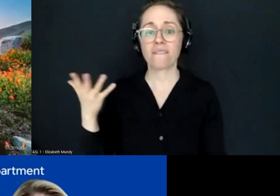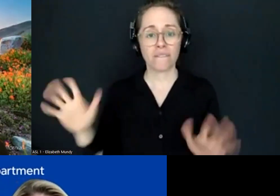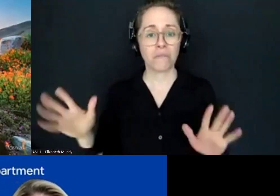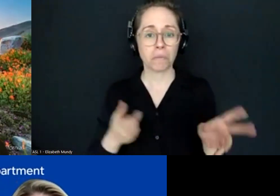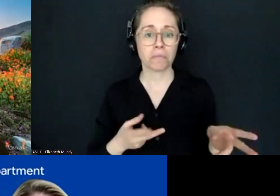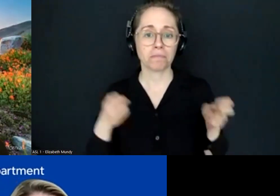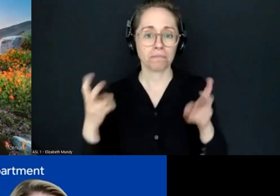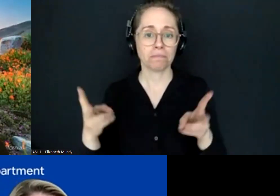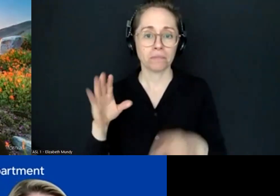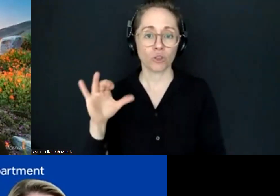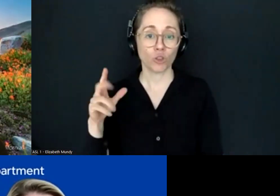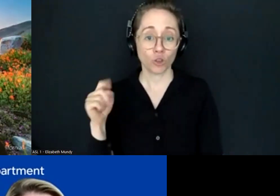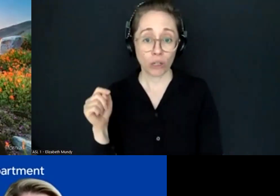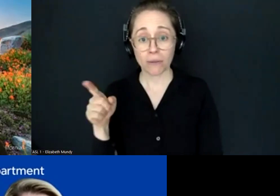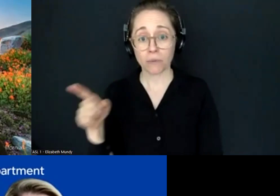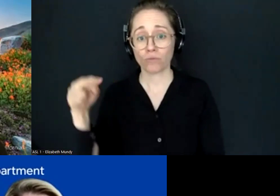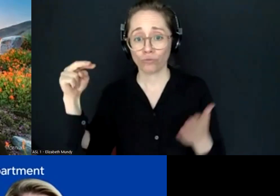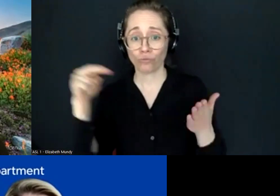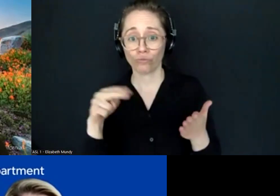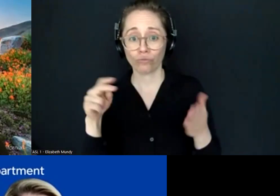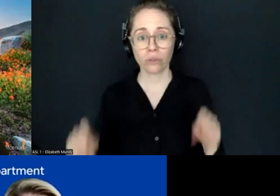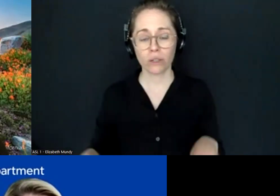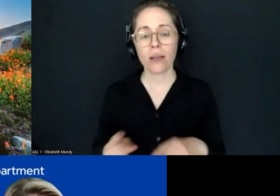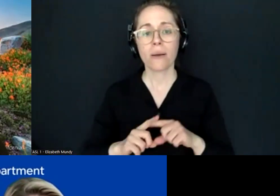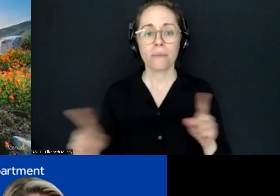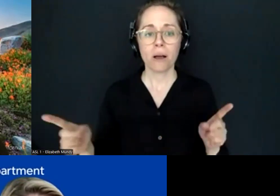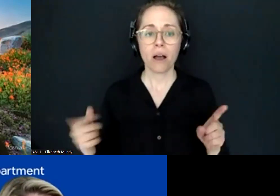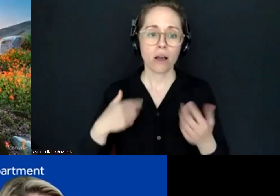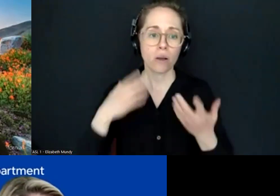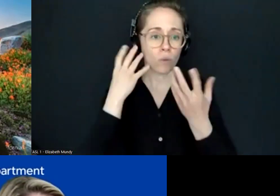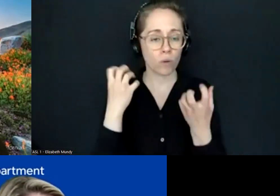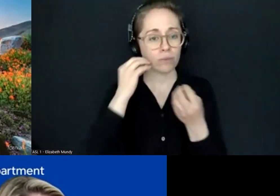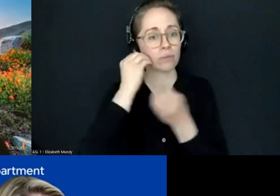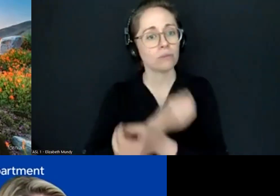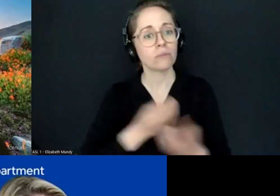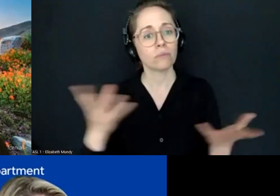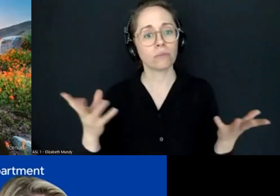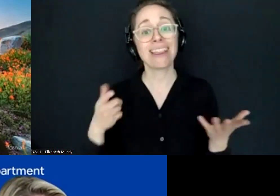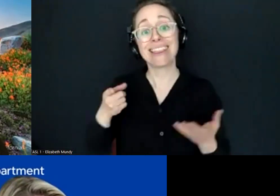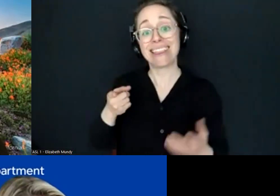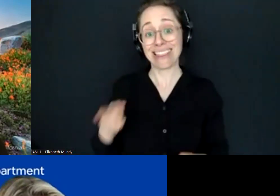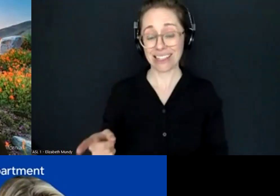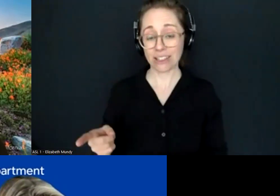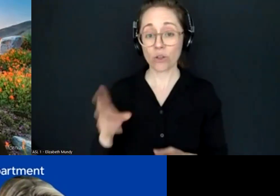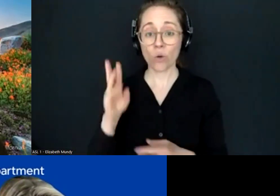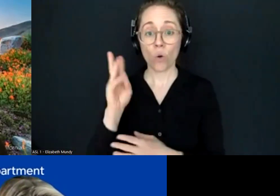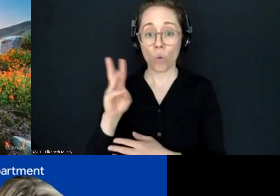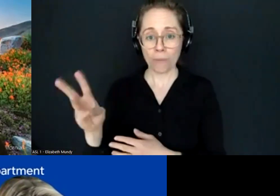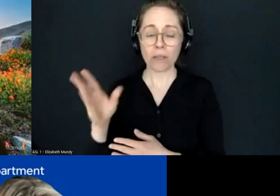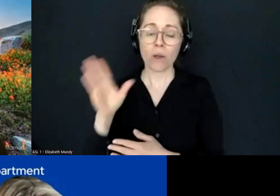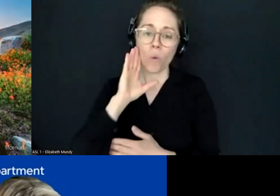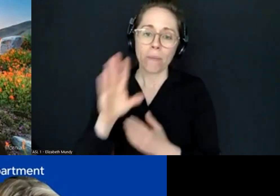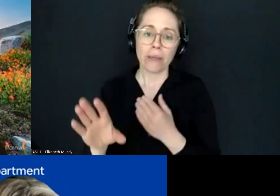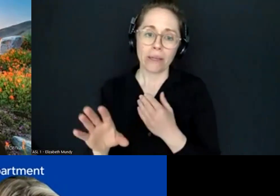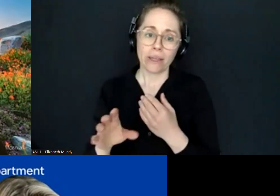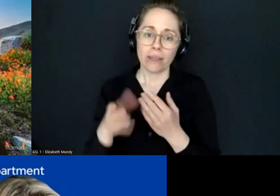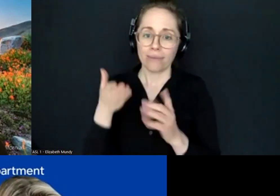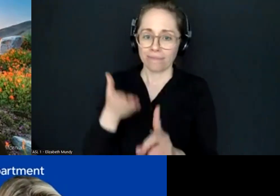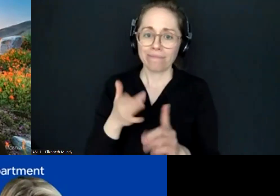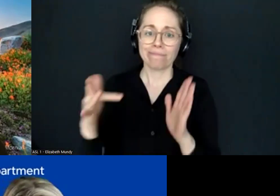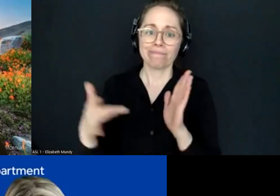those to reference and to follow along, but wanted to let you know that we'll keep building out the website with the registration and the